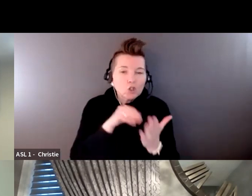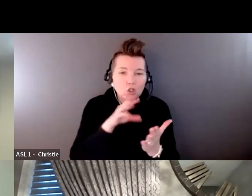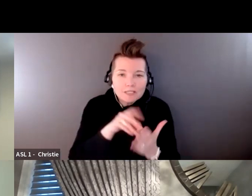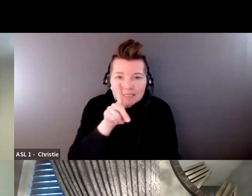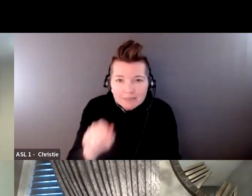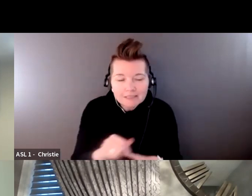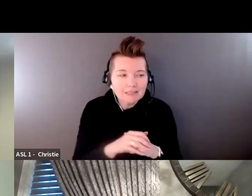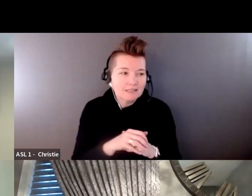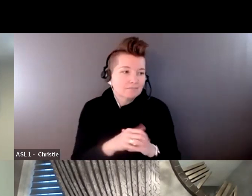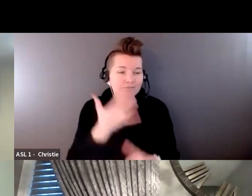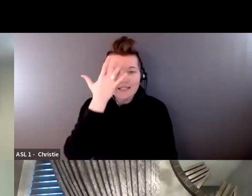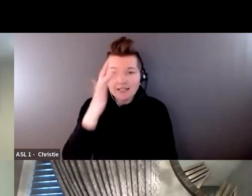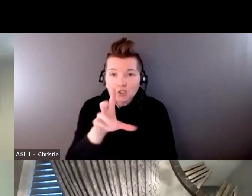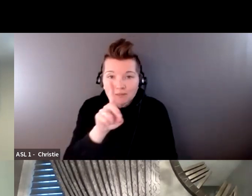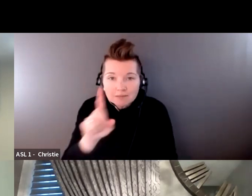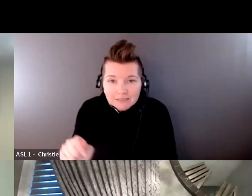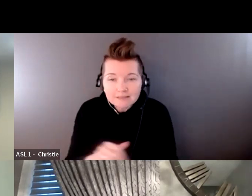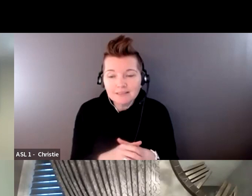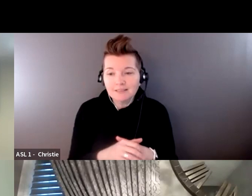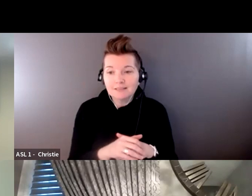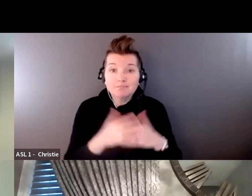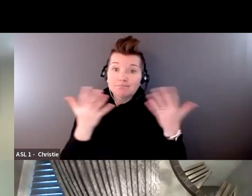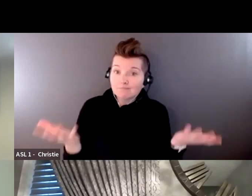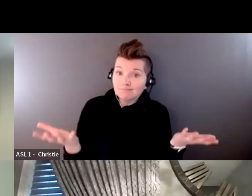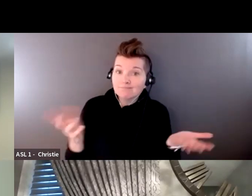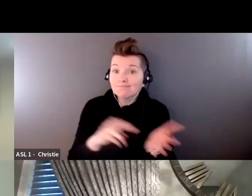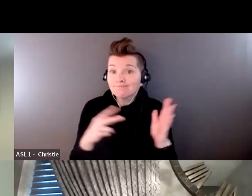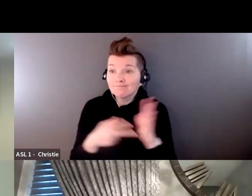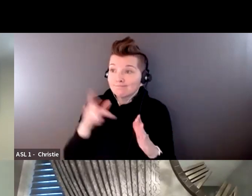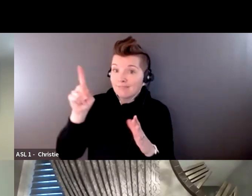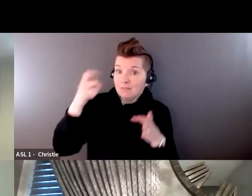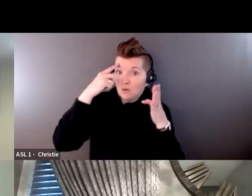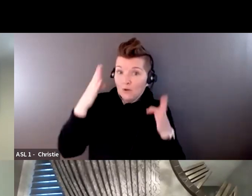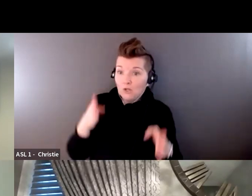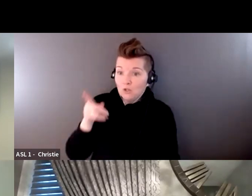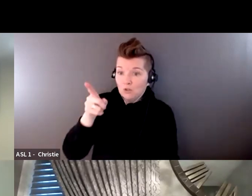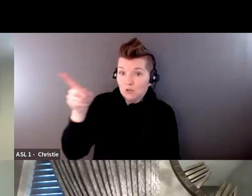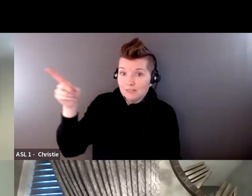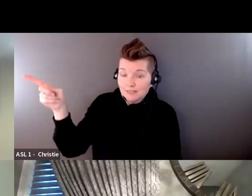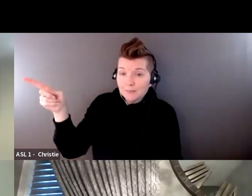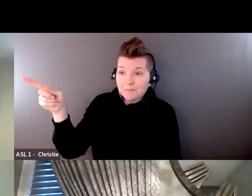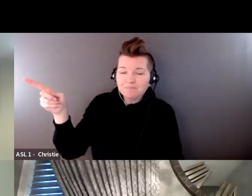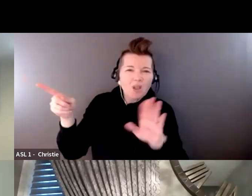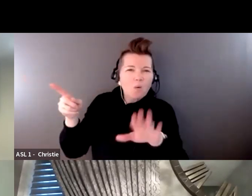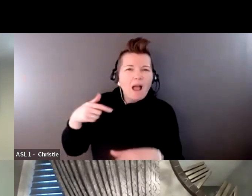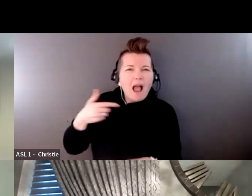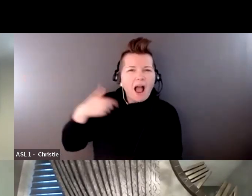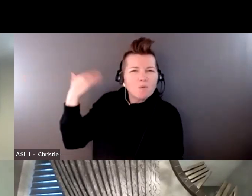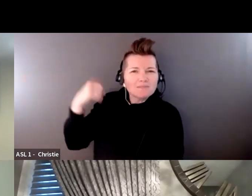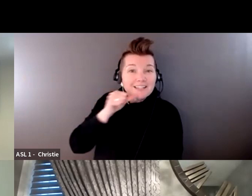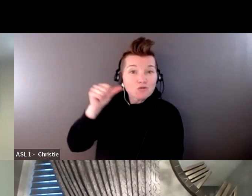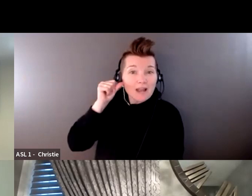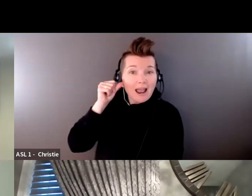intellectual disabilities. And therefore, as an employer, I was at the Accessibility Alliance